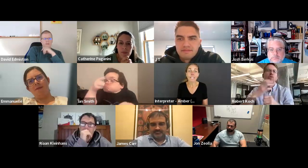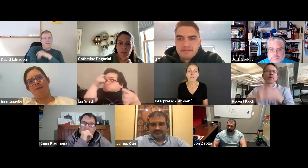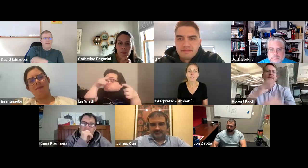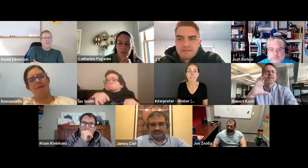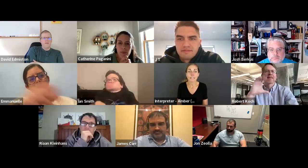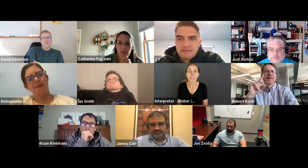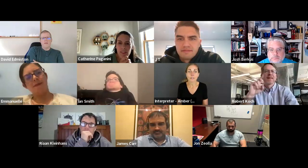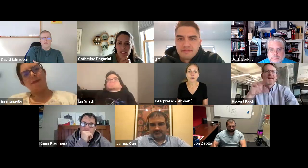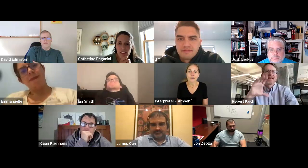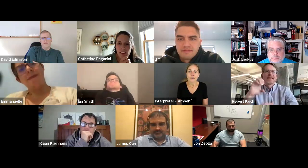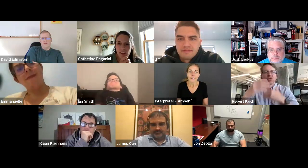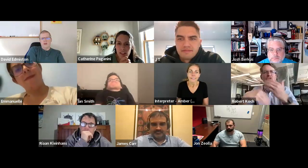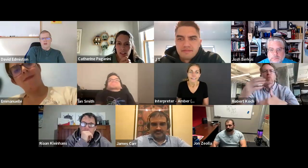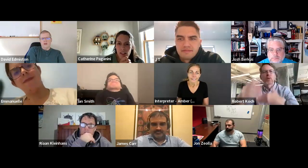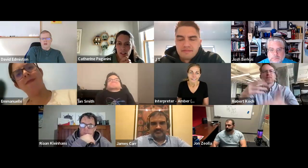Thank you. Thank you.